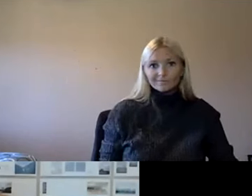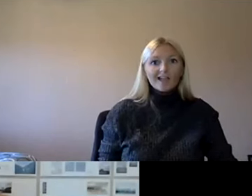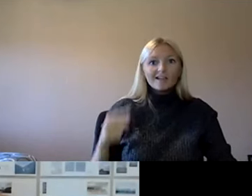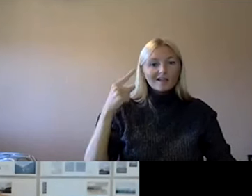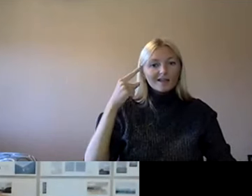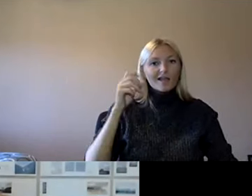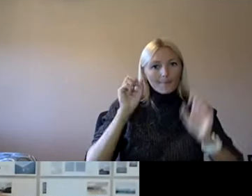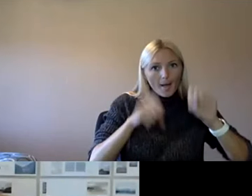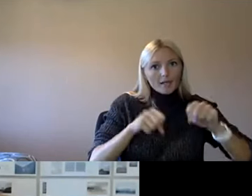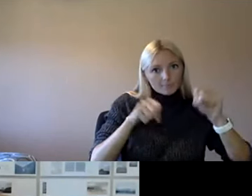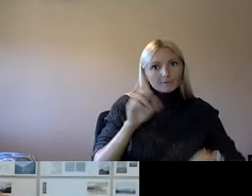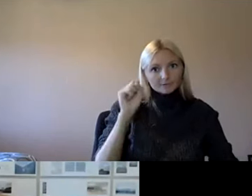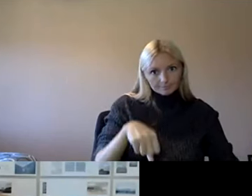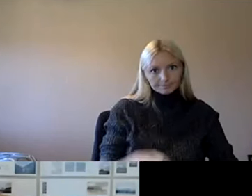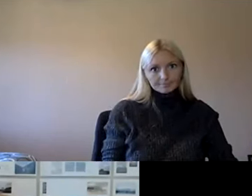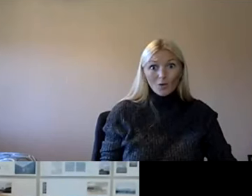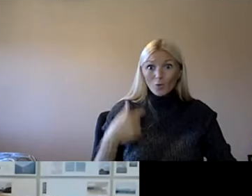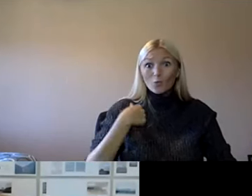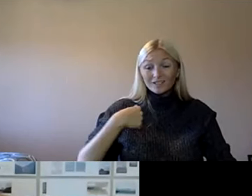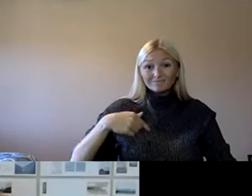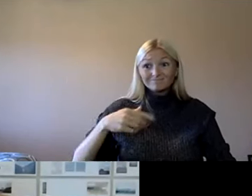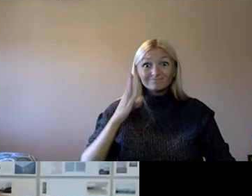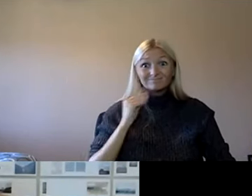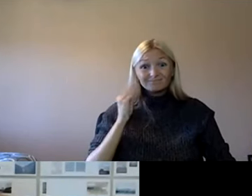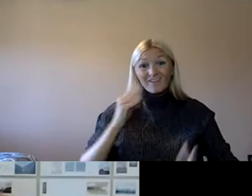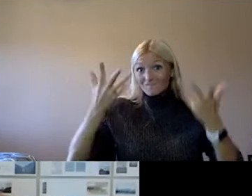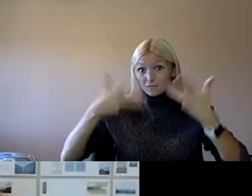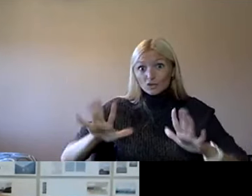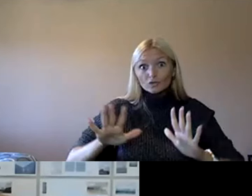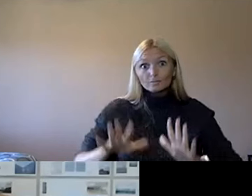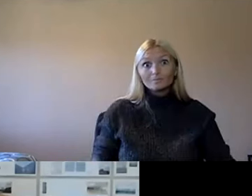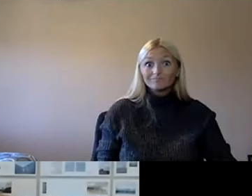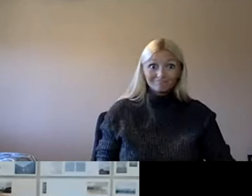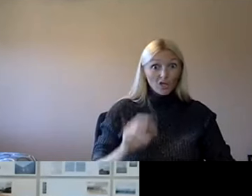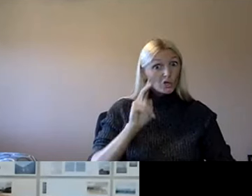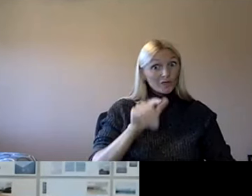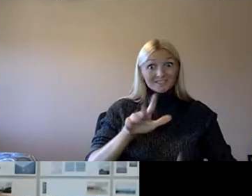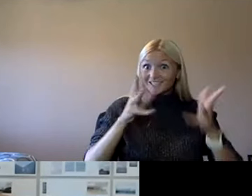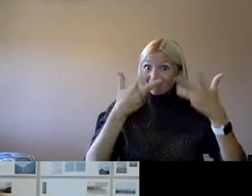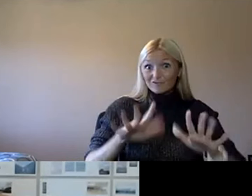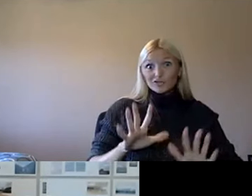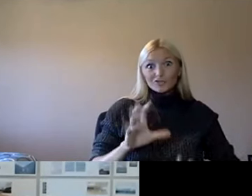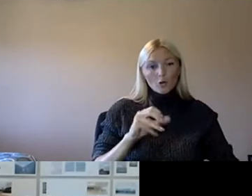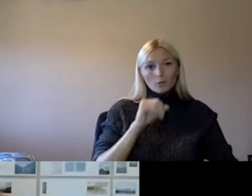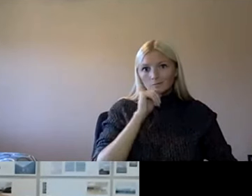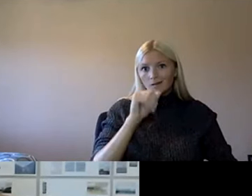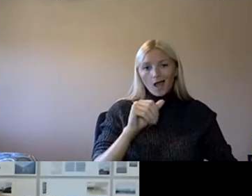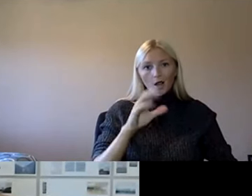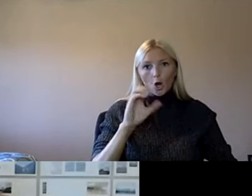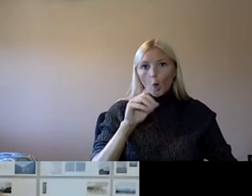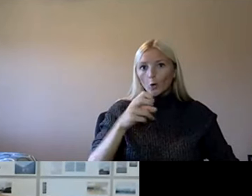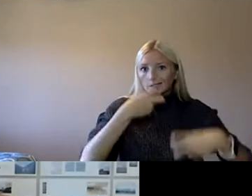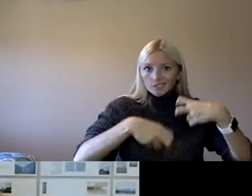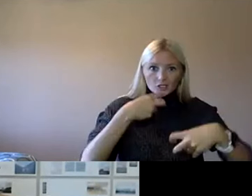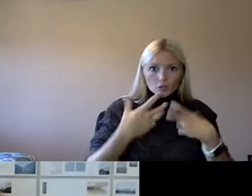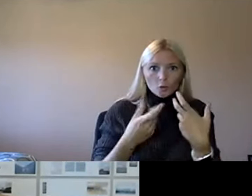egress. You can do it. We've done it in multiple countries, and certainly we have done it in New York City. So it's not a code issue at all. It's not a fire